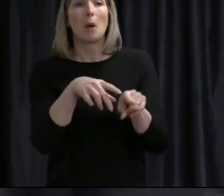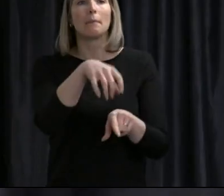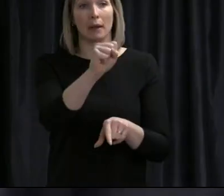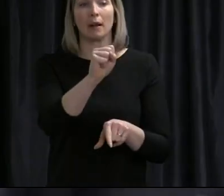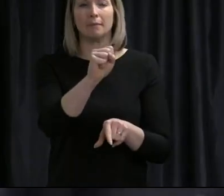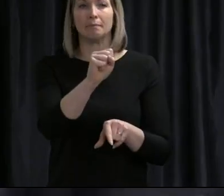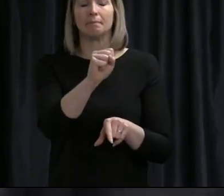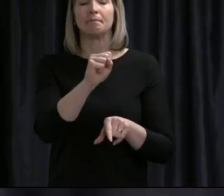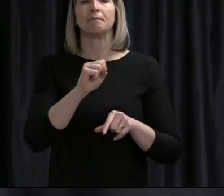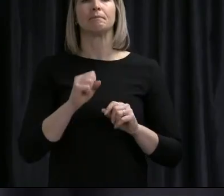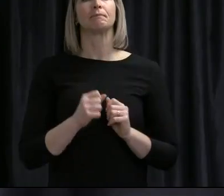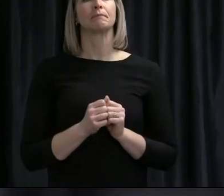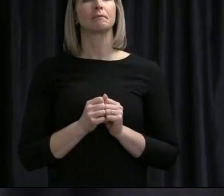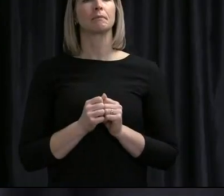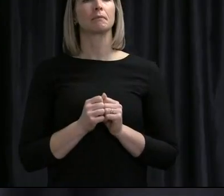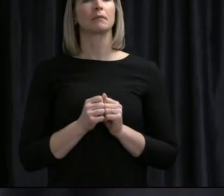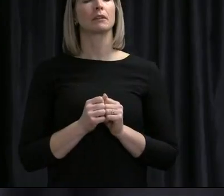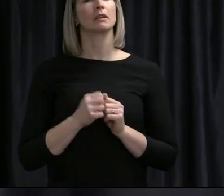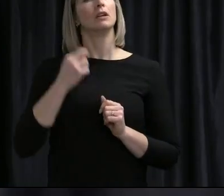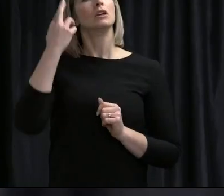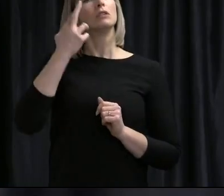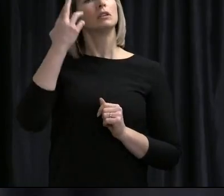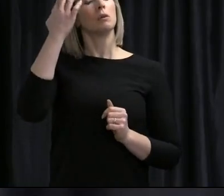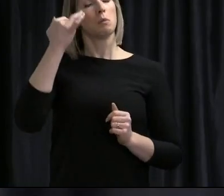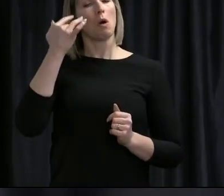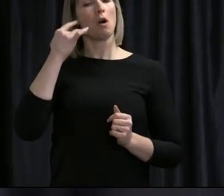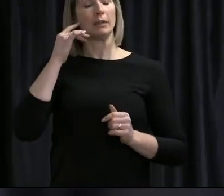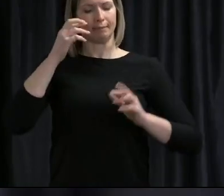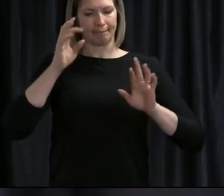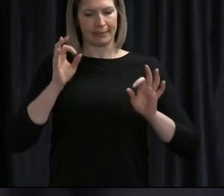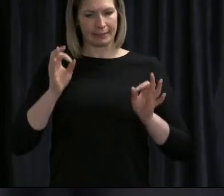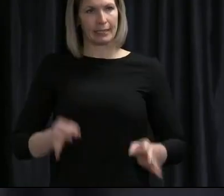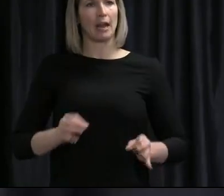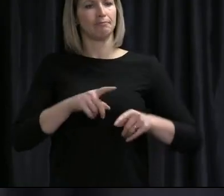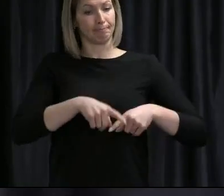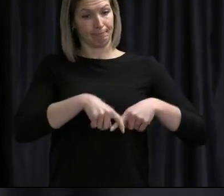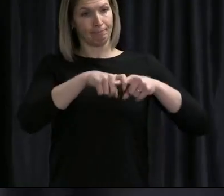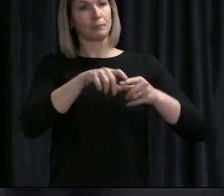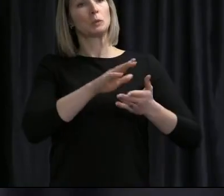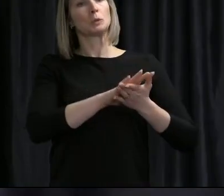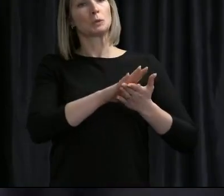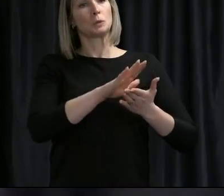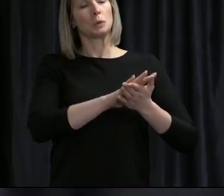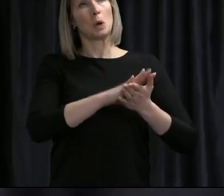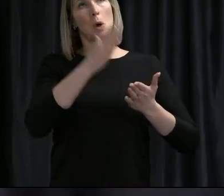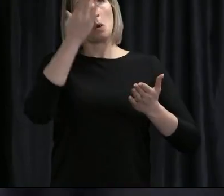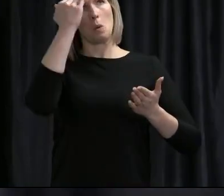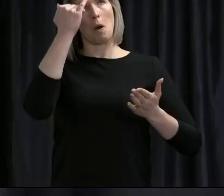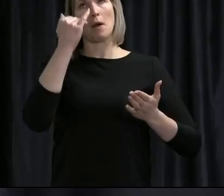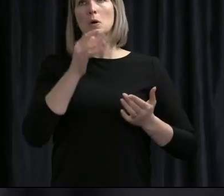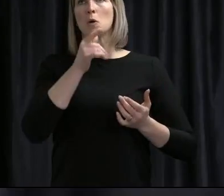These actions are being taken with the safety and well-being of our students and staff top of mind.